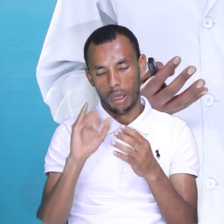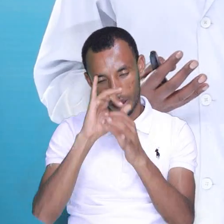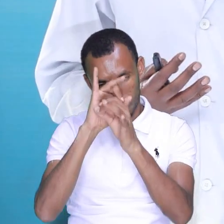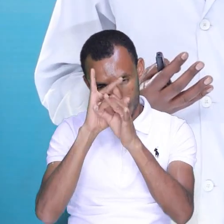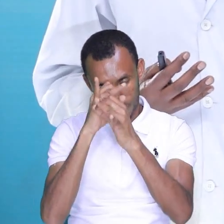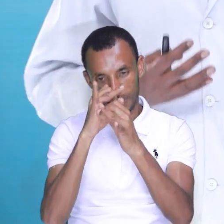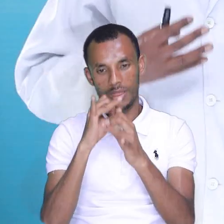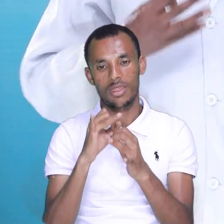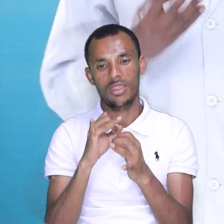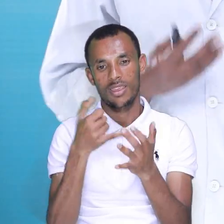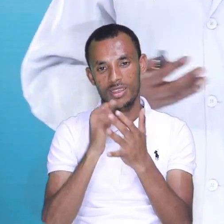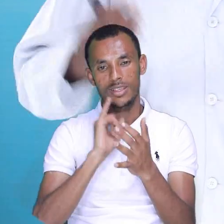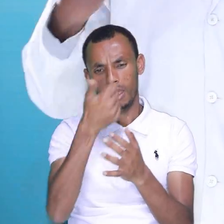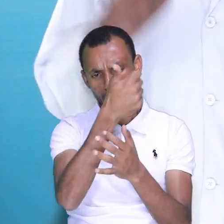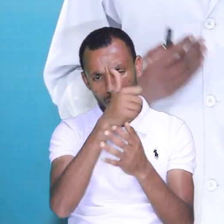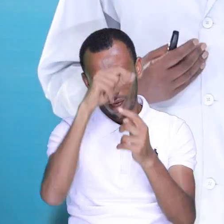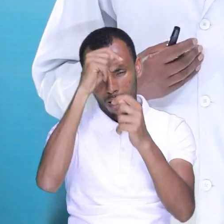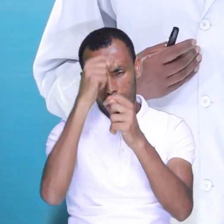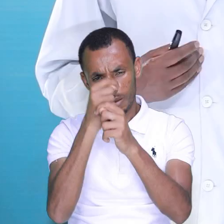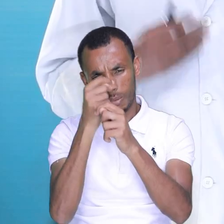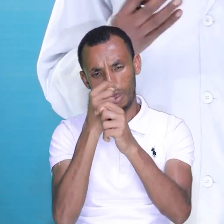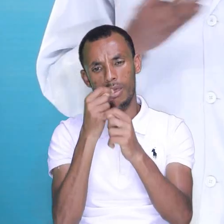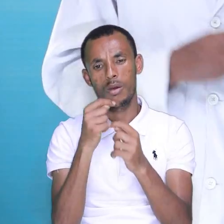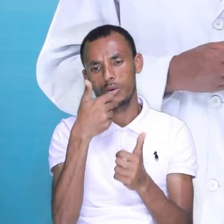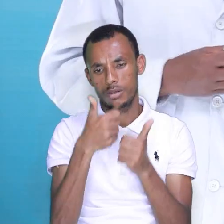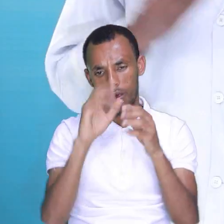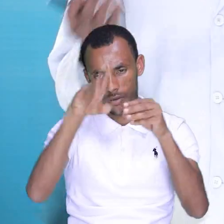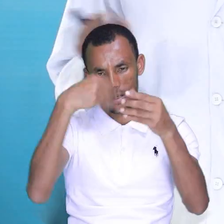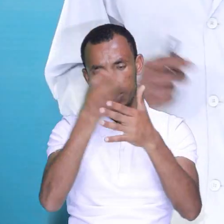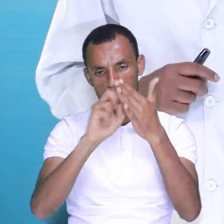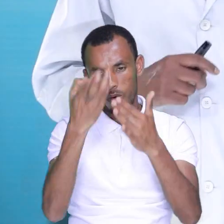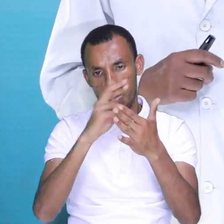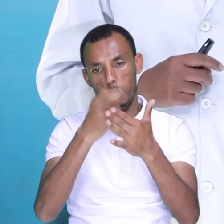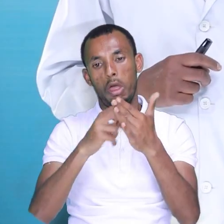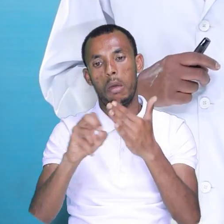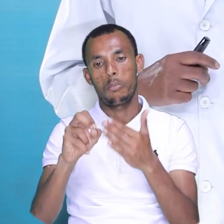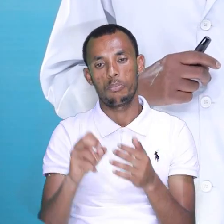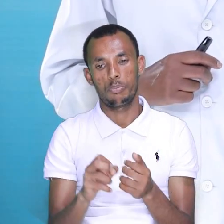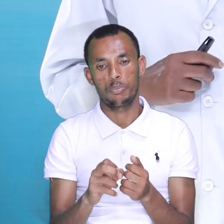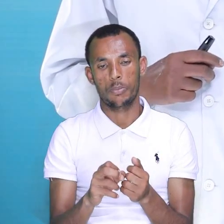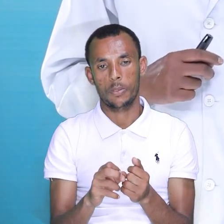Experiment, it is any activity which gives result or outcomes.